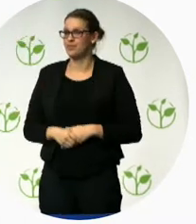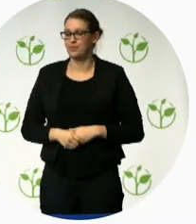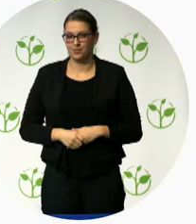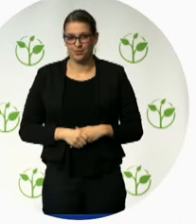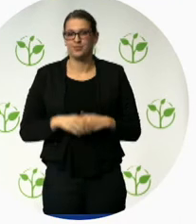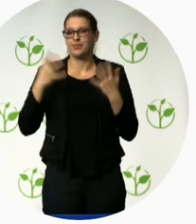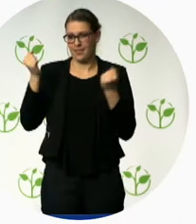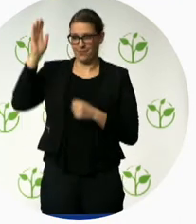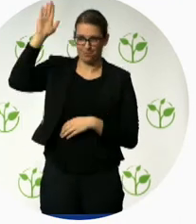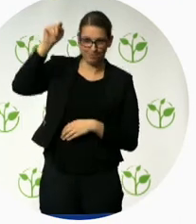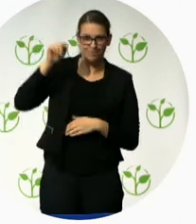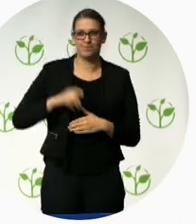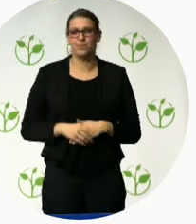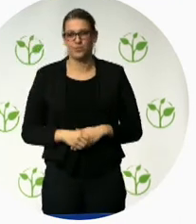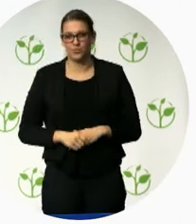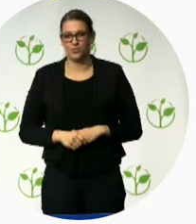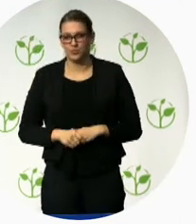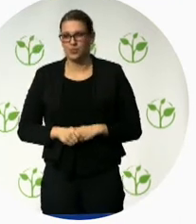Yes, in the front here.